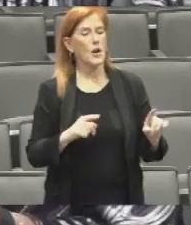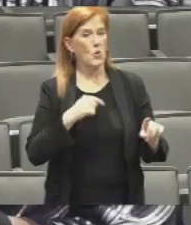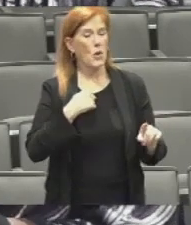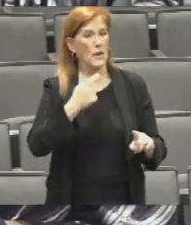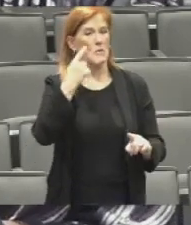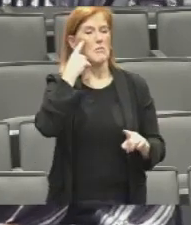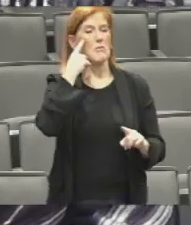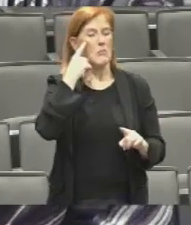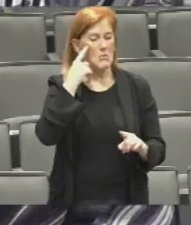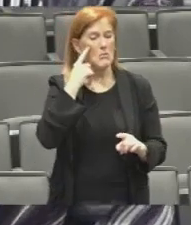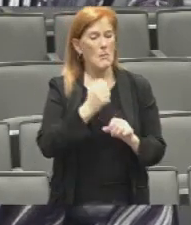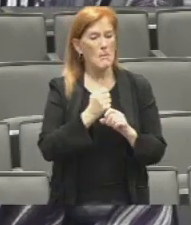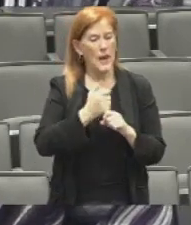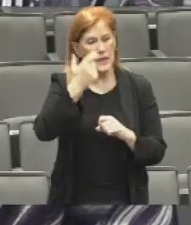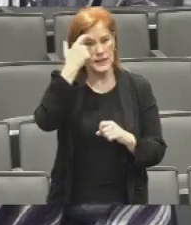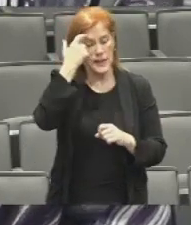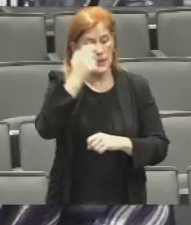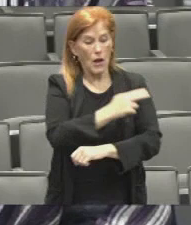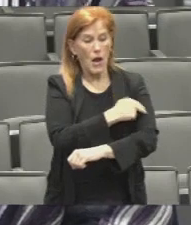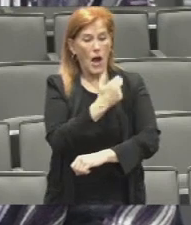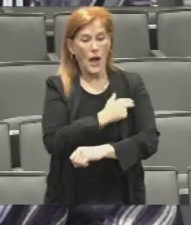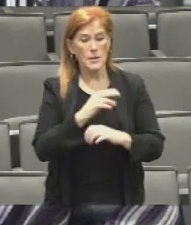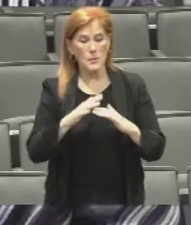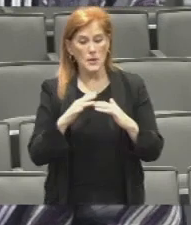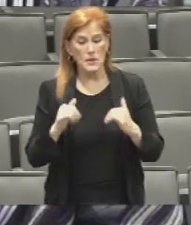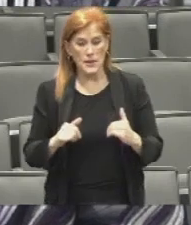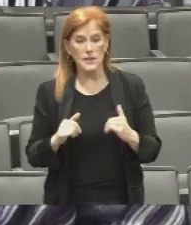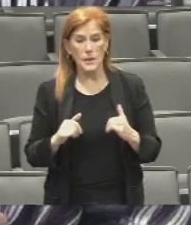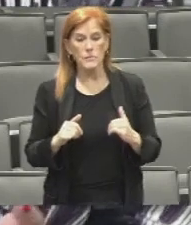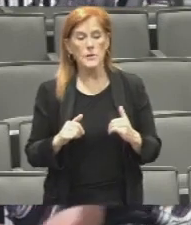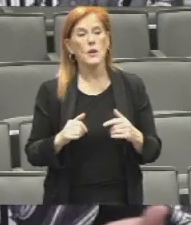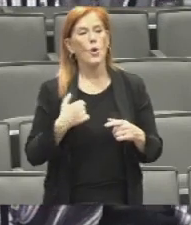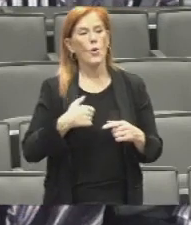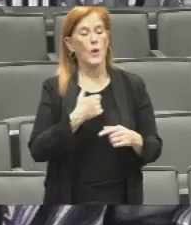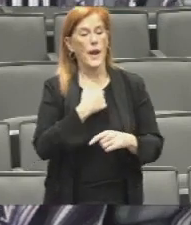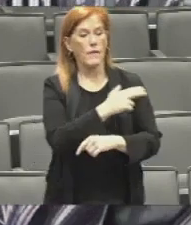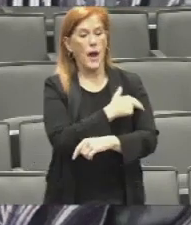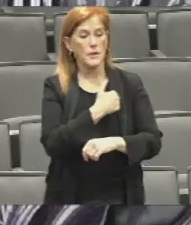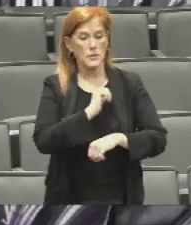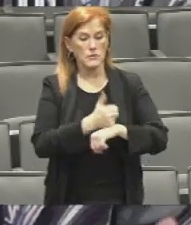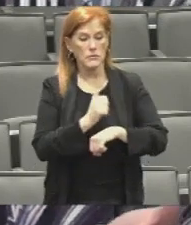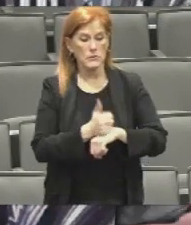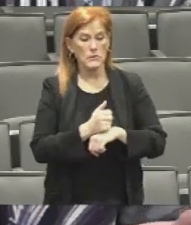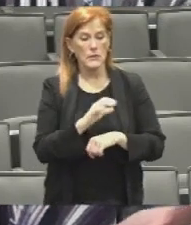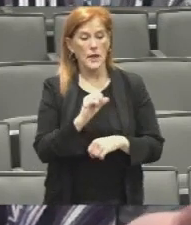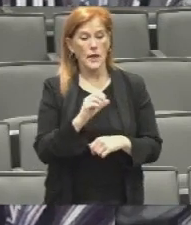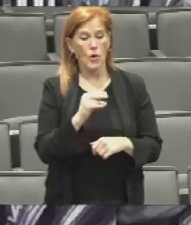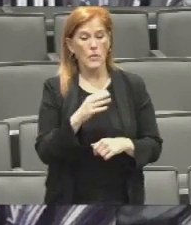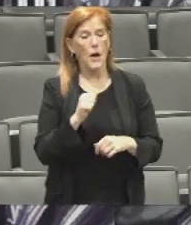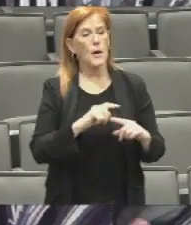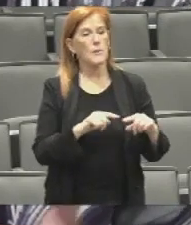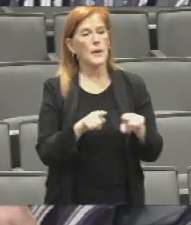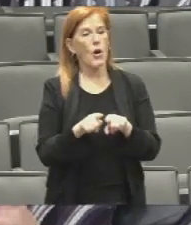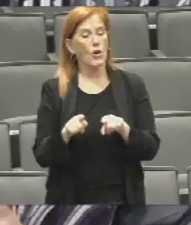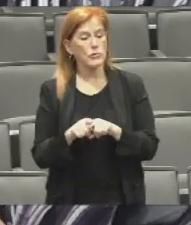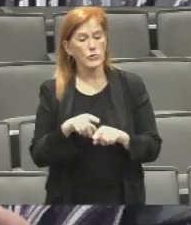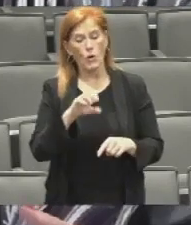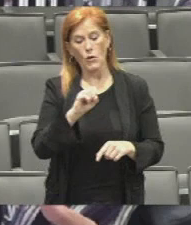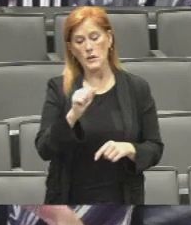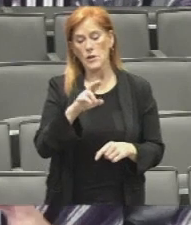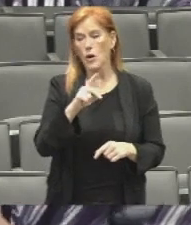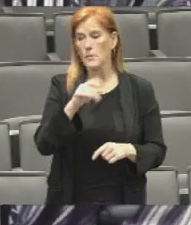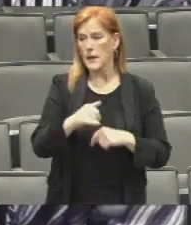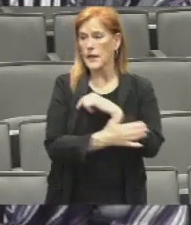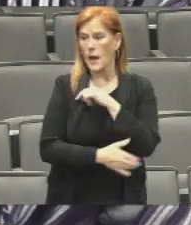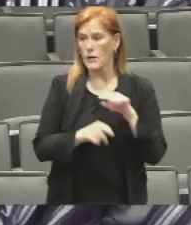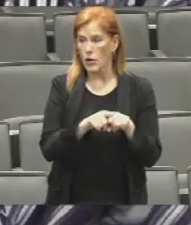about hospital systems have hospitals in Omaha, but also hospitals in Sarpy County, for example.